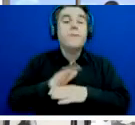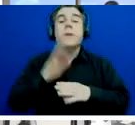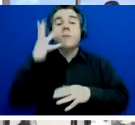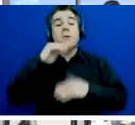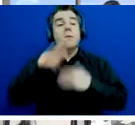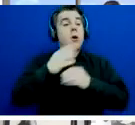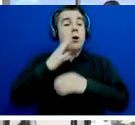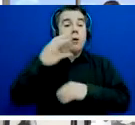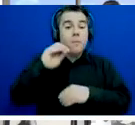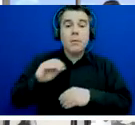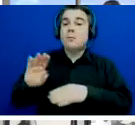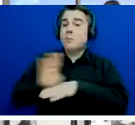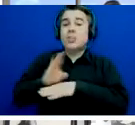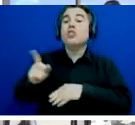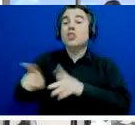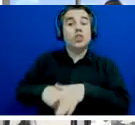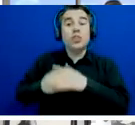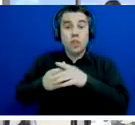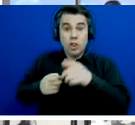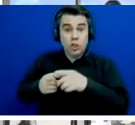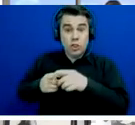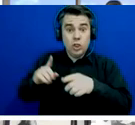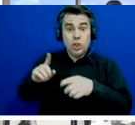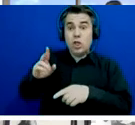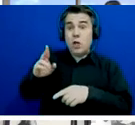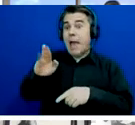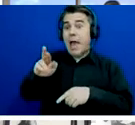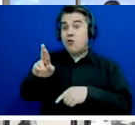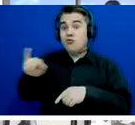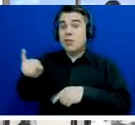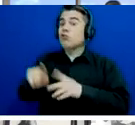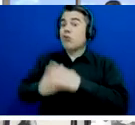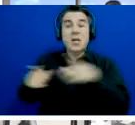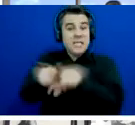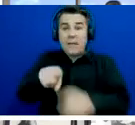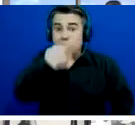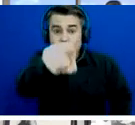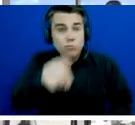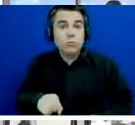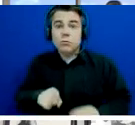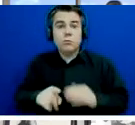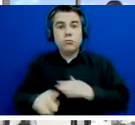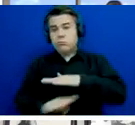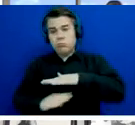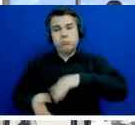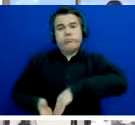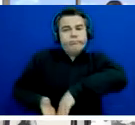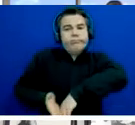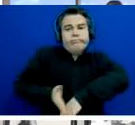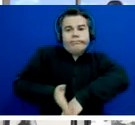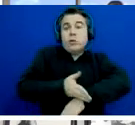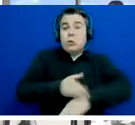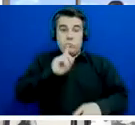industry is she started right where you are, or right where you need to be. Everybody starts in the same place. So it's really up to you